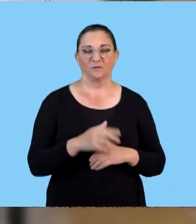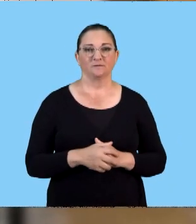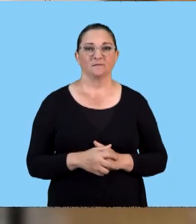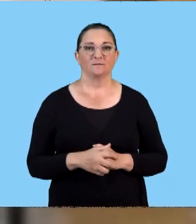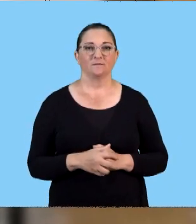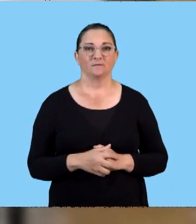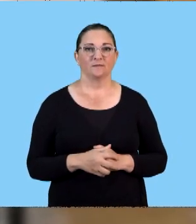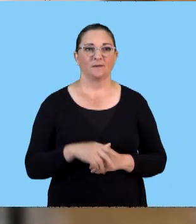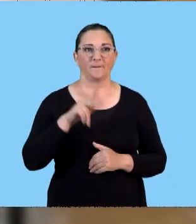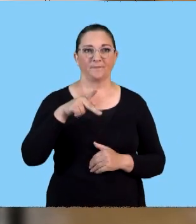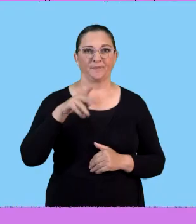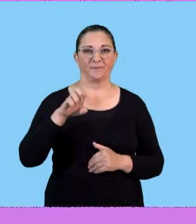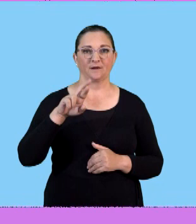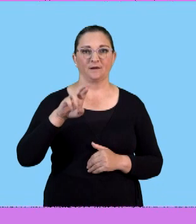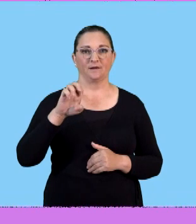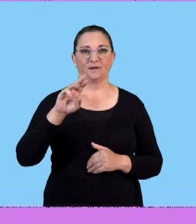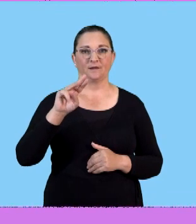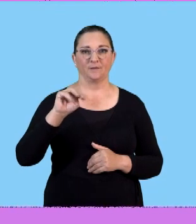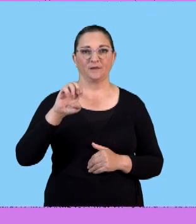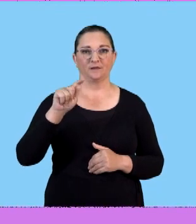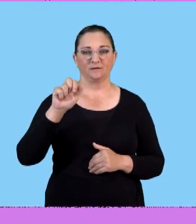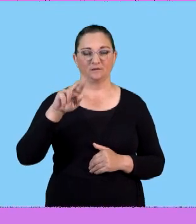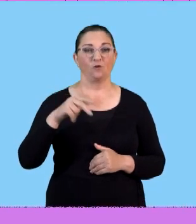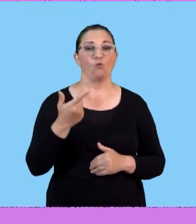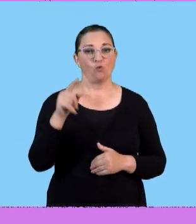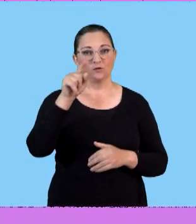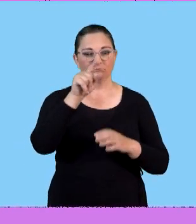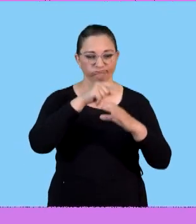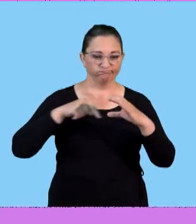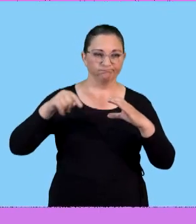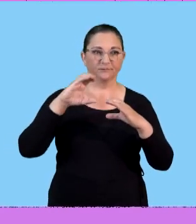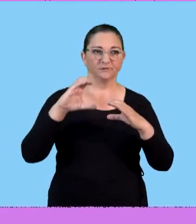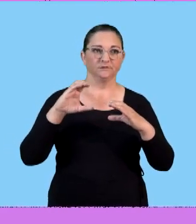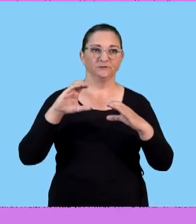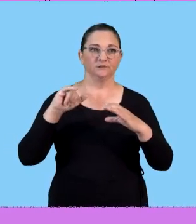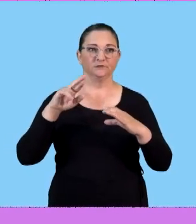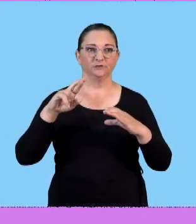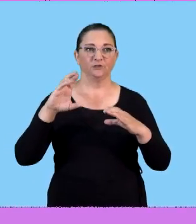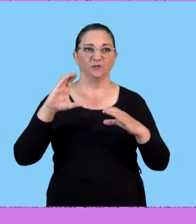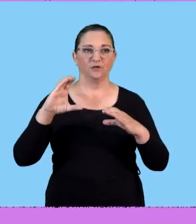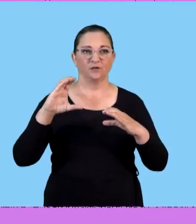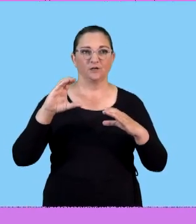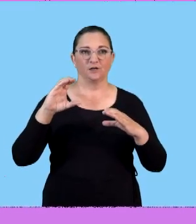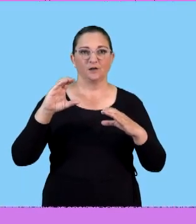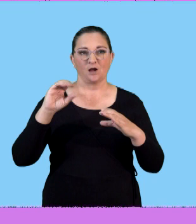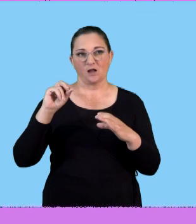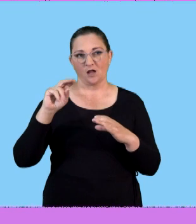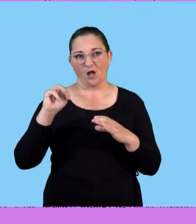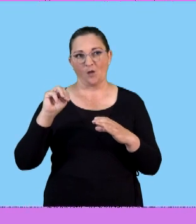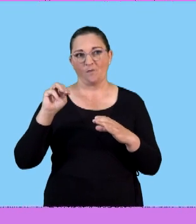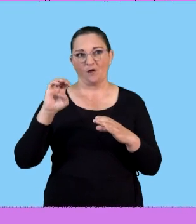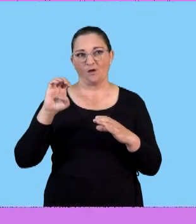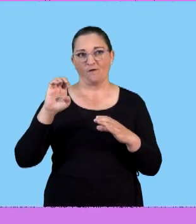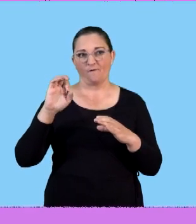up, I've indicated here that perimeter or circumference, it is the total distance of the outside of a shape or